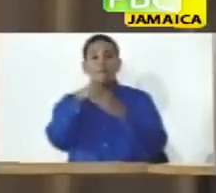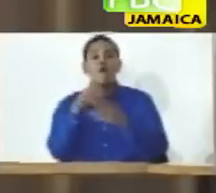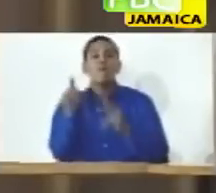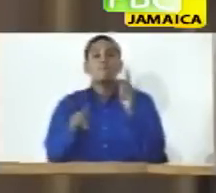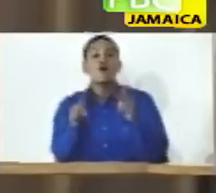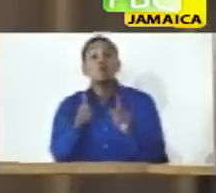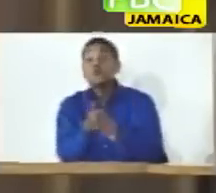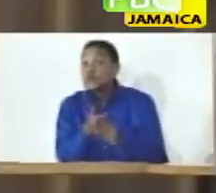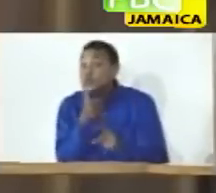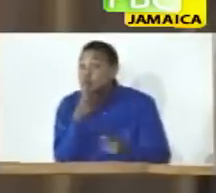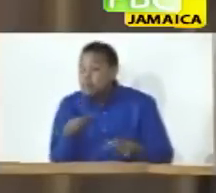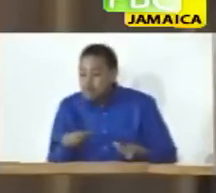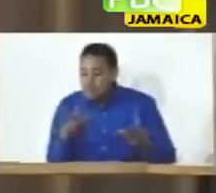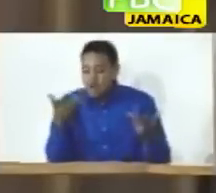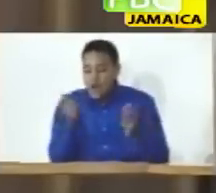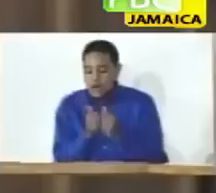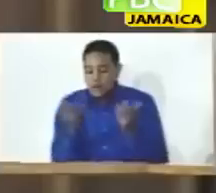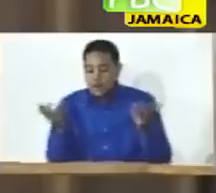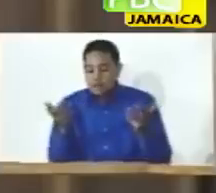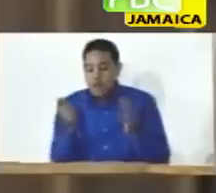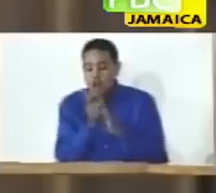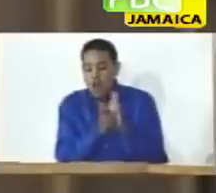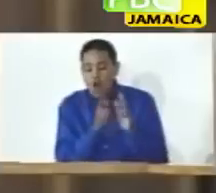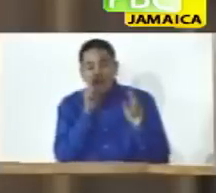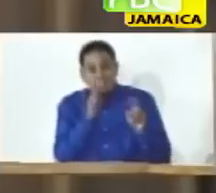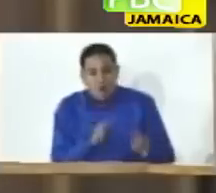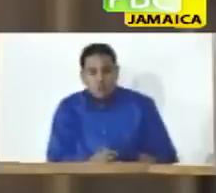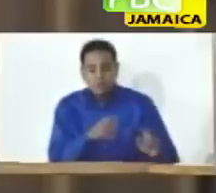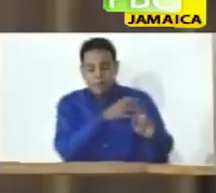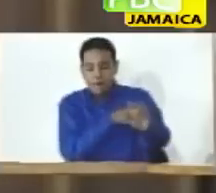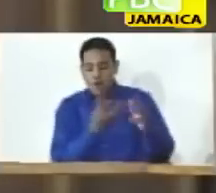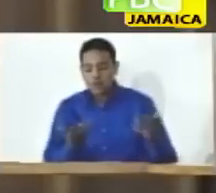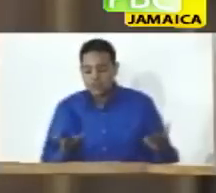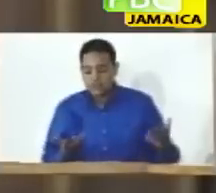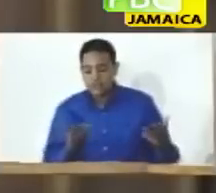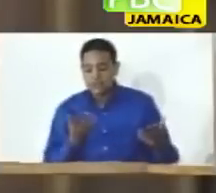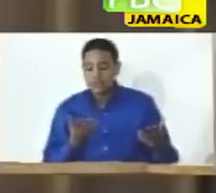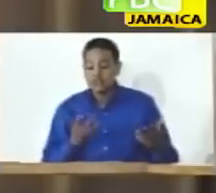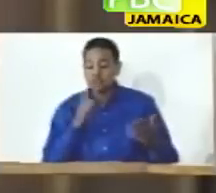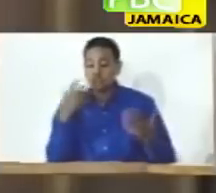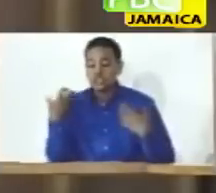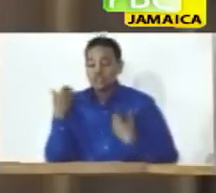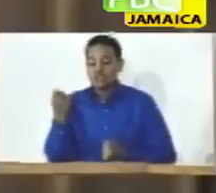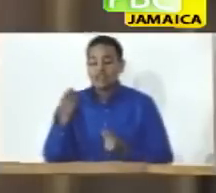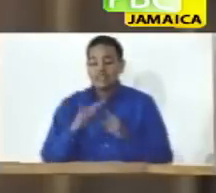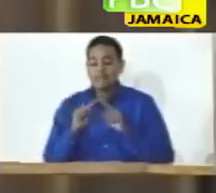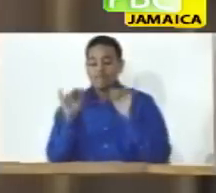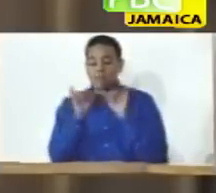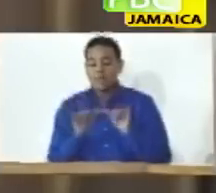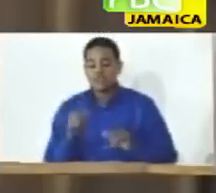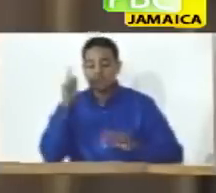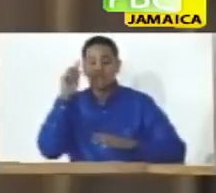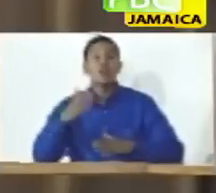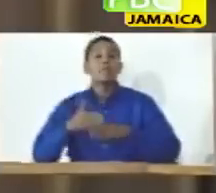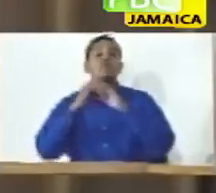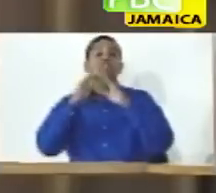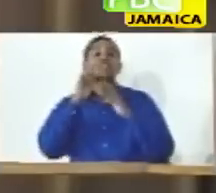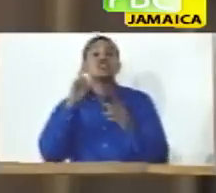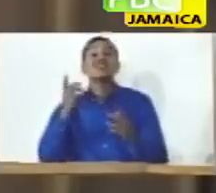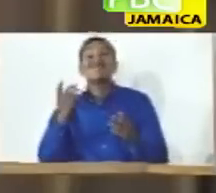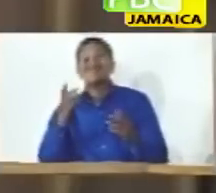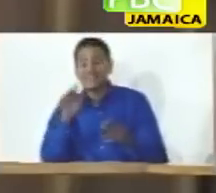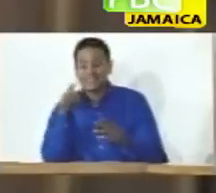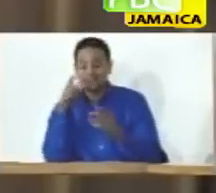persons provided with law enforcement powers, thereby strengthening measures for the prevention